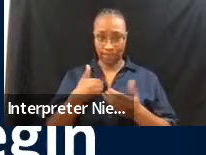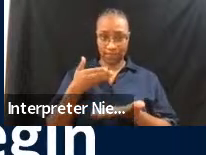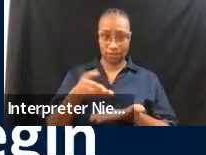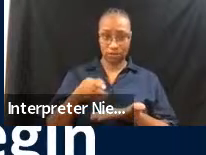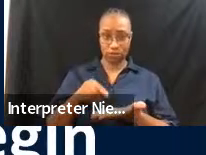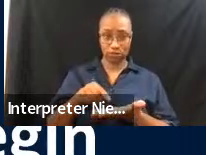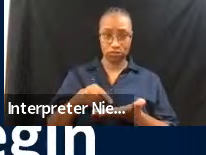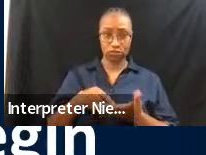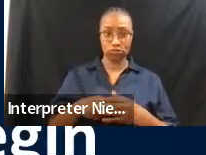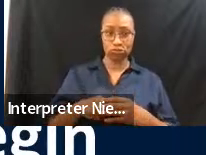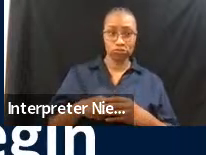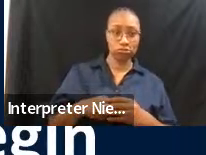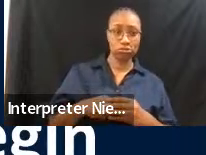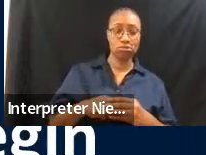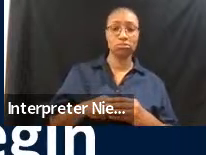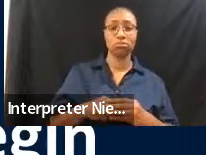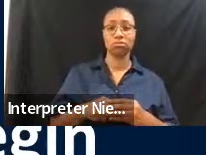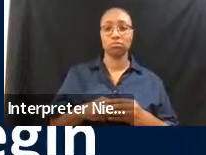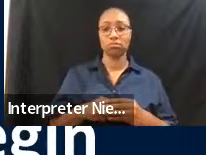Captioner is live on the streaming site.